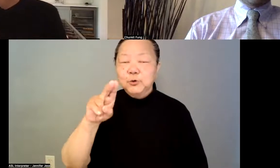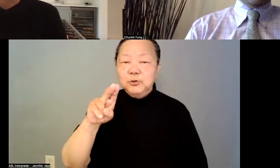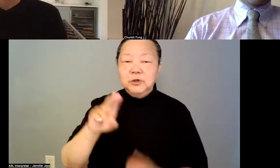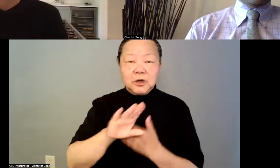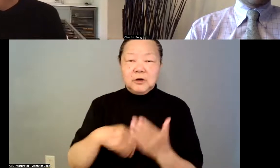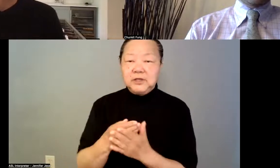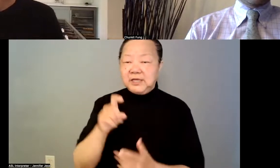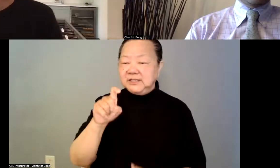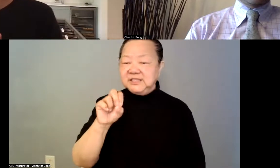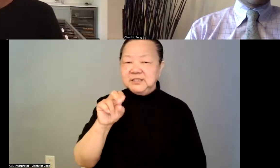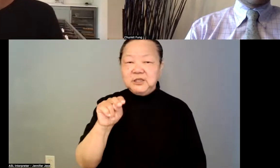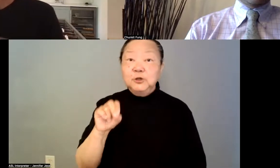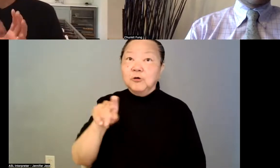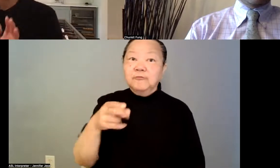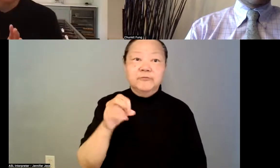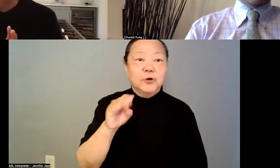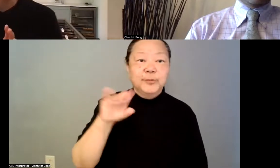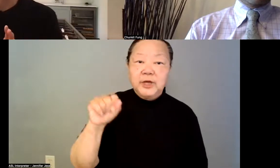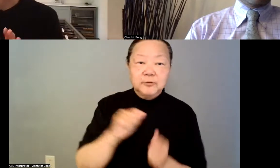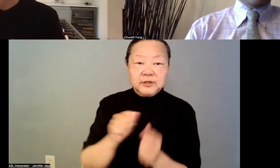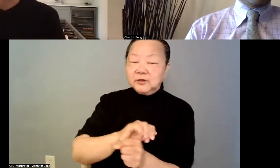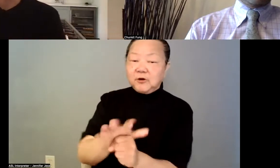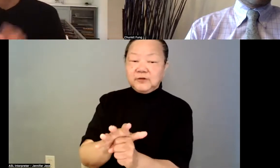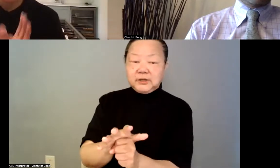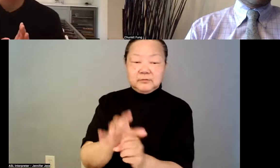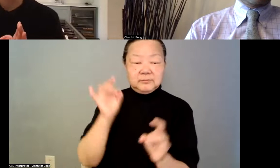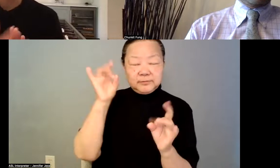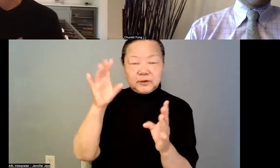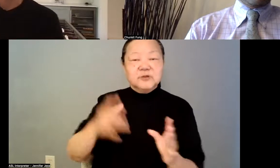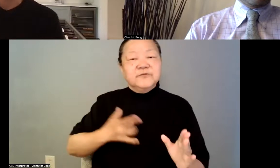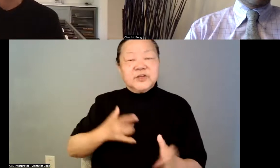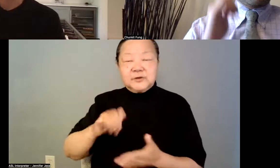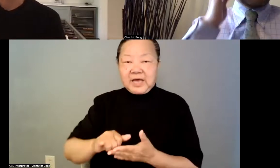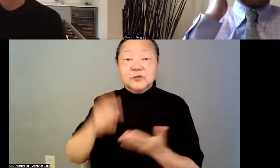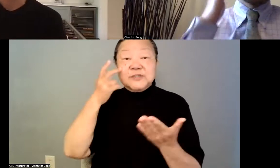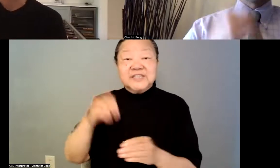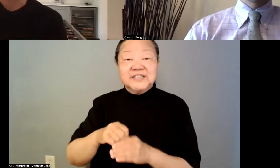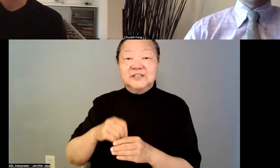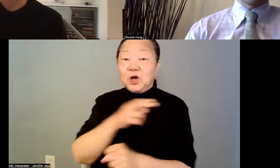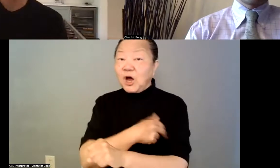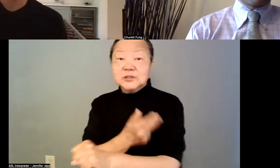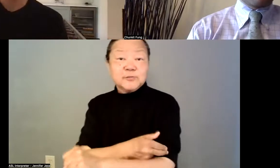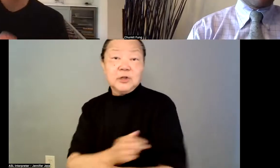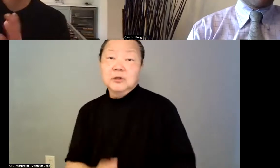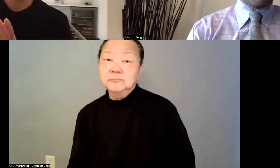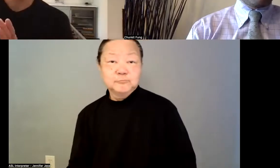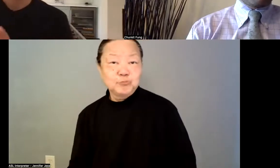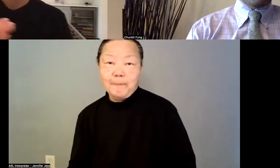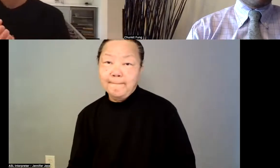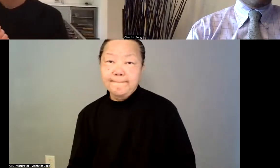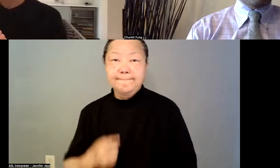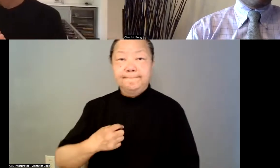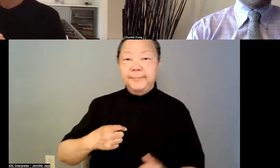xenophobia that came along with COVID. I have just felt this difference, and you see it in the hospital. And I had a